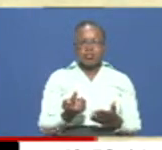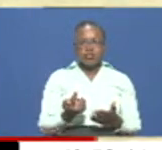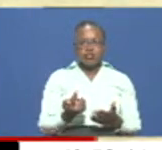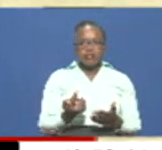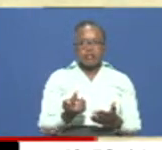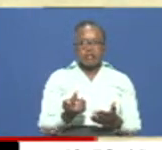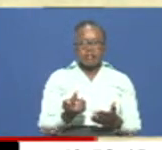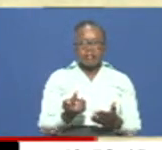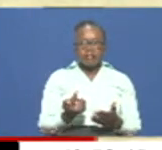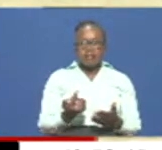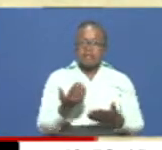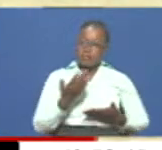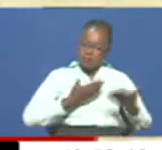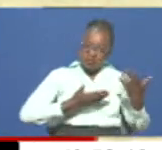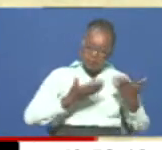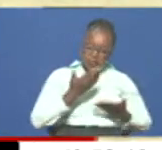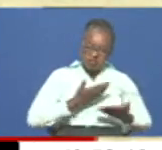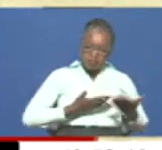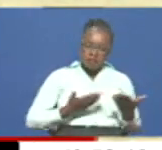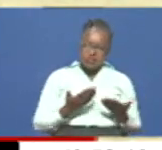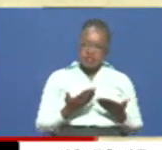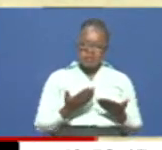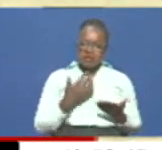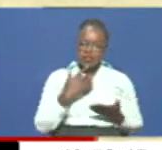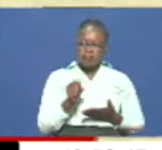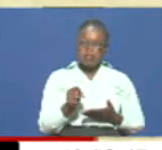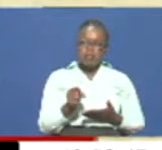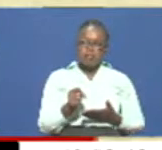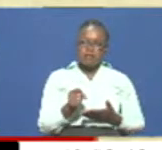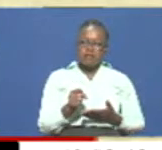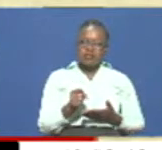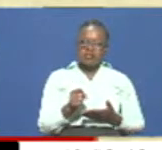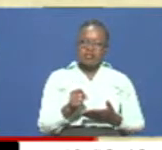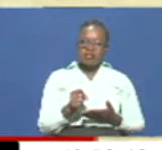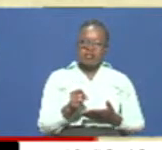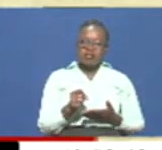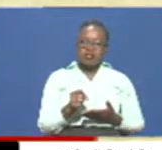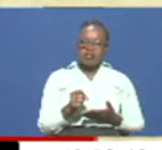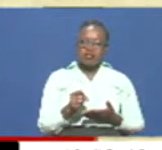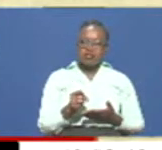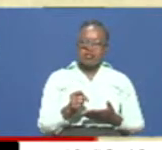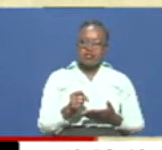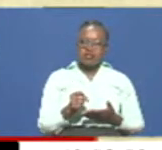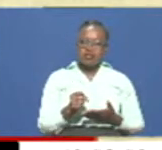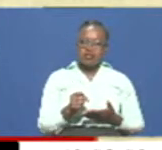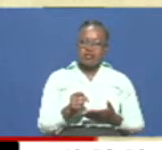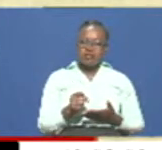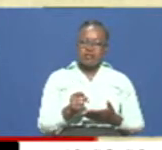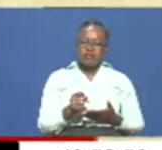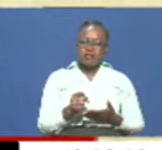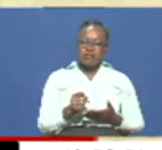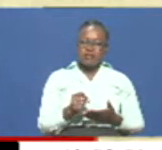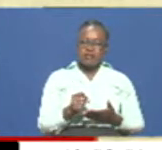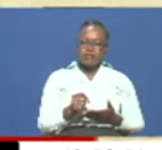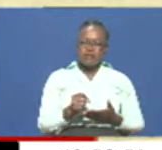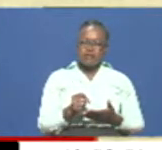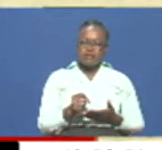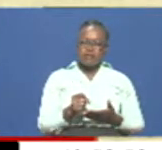facing. So for us, I think in this seminar